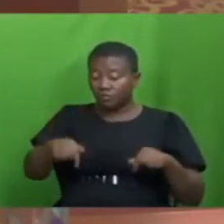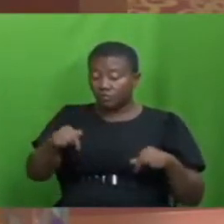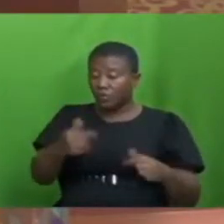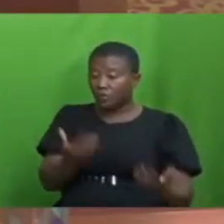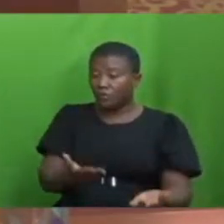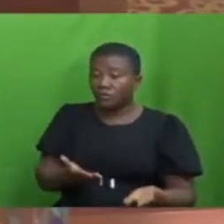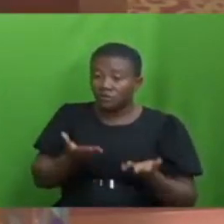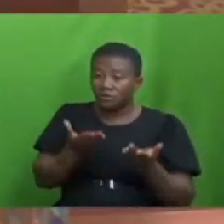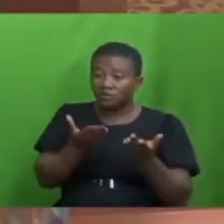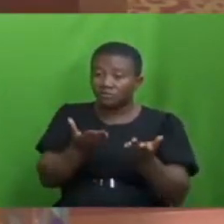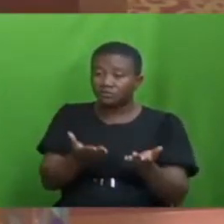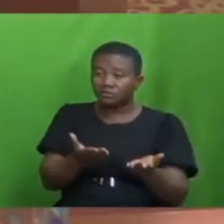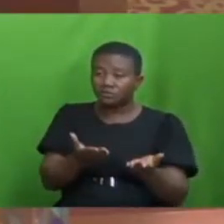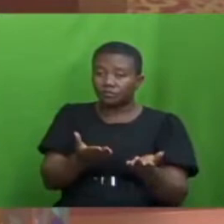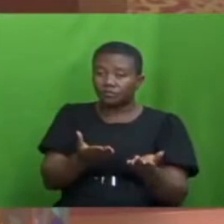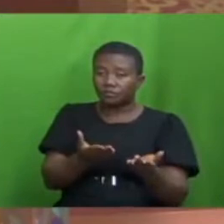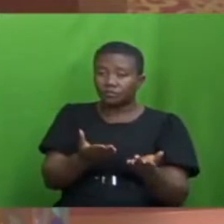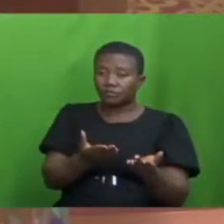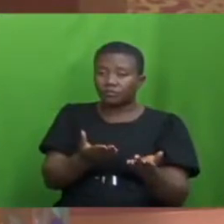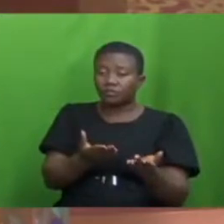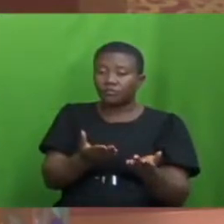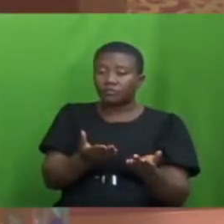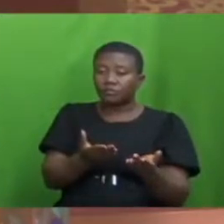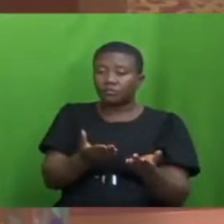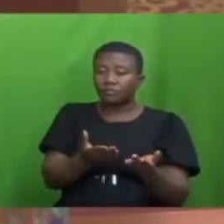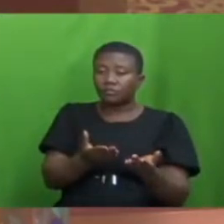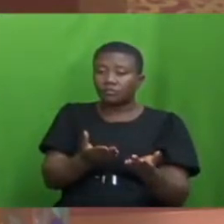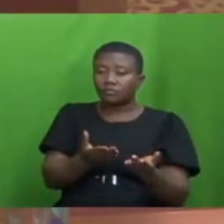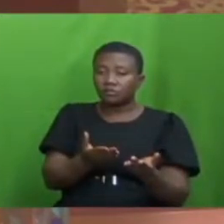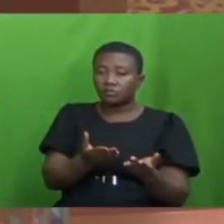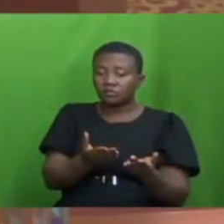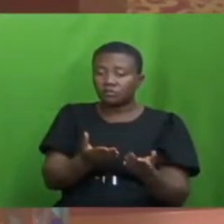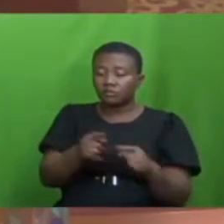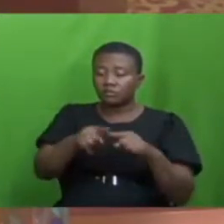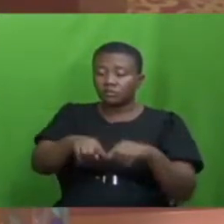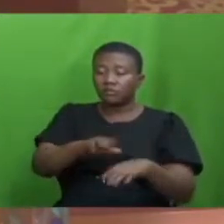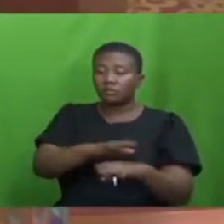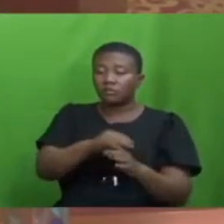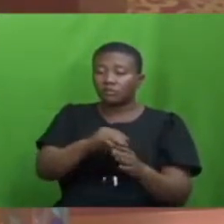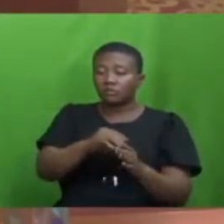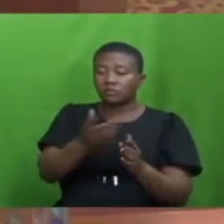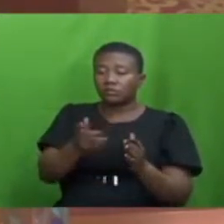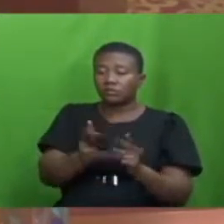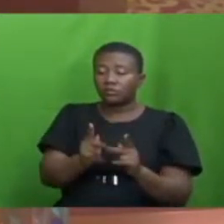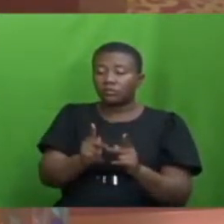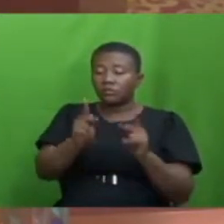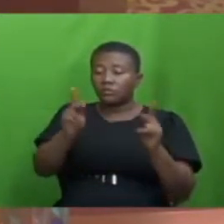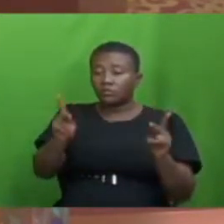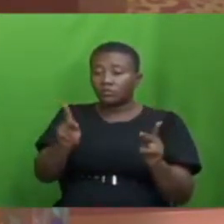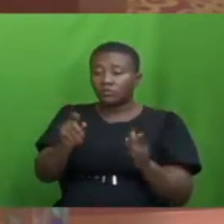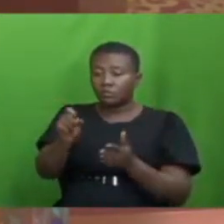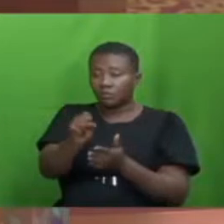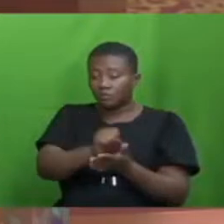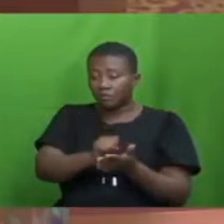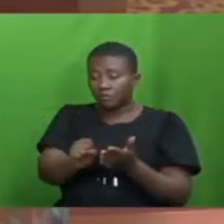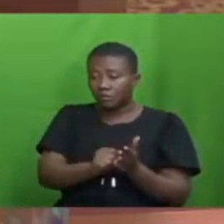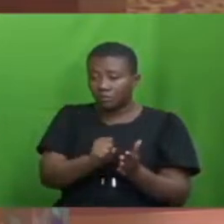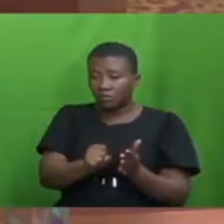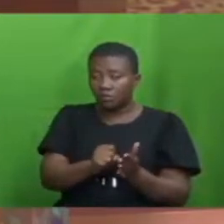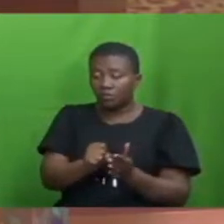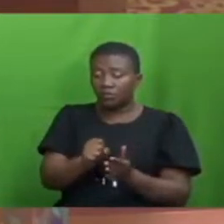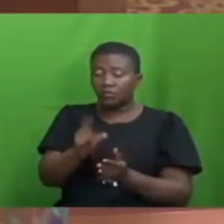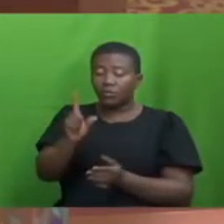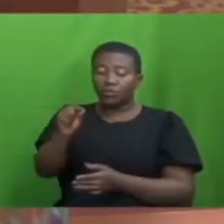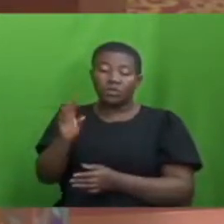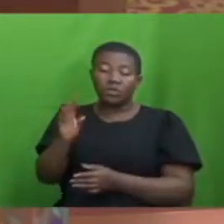presentation is in fulfillment of Section 28 of the Public Financial Management Act